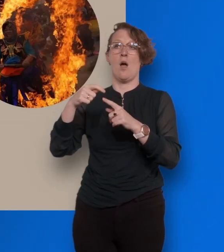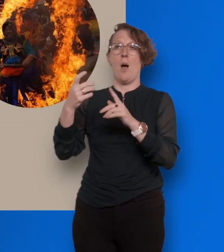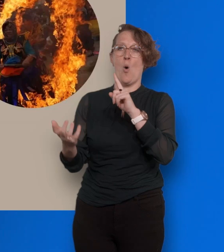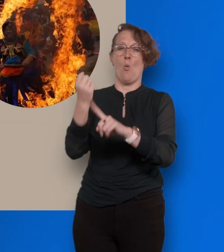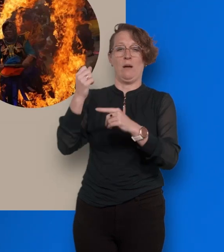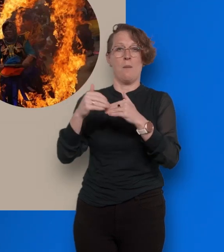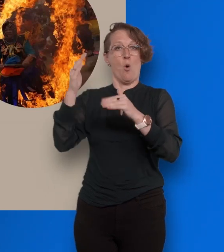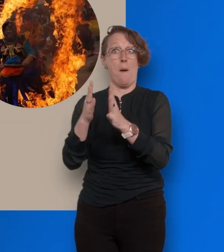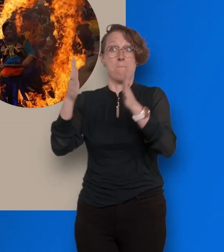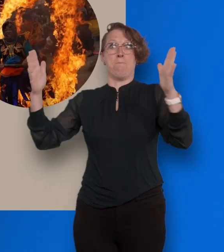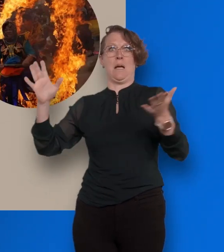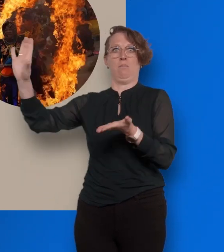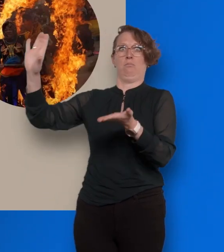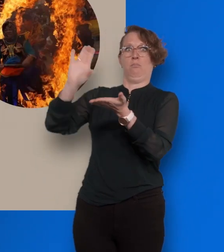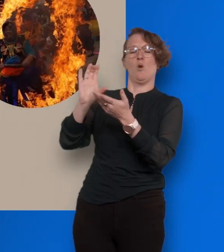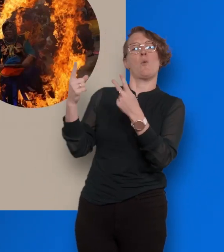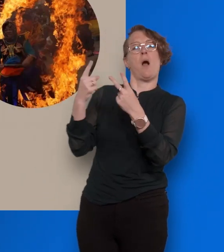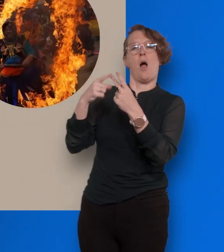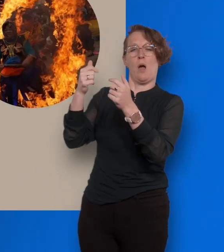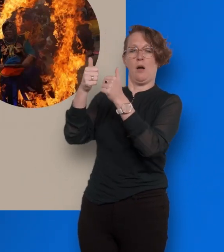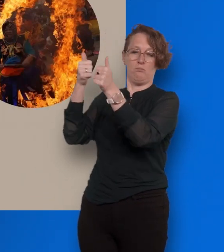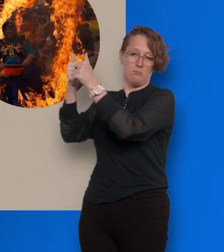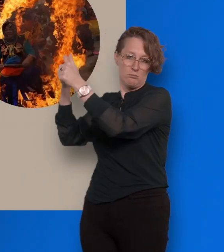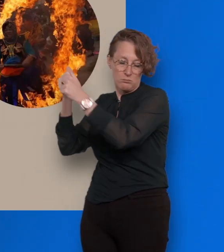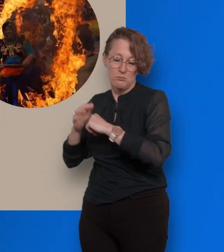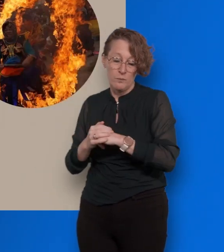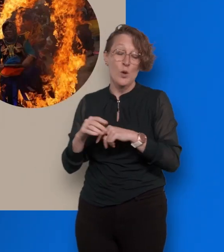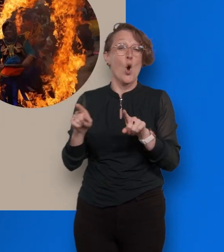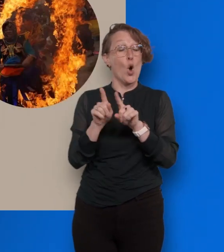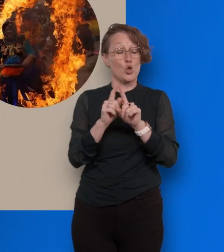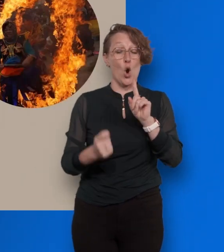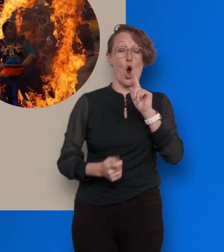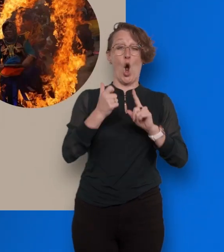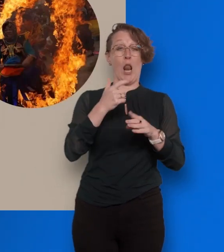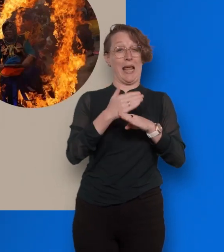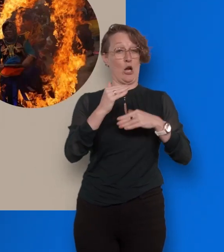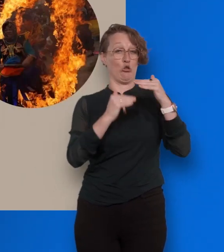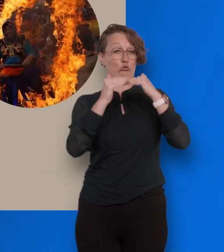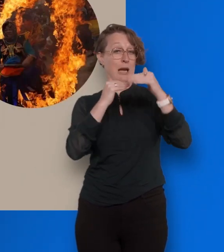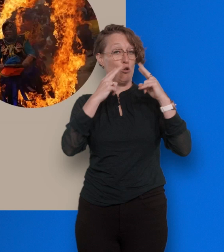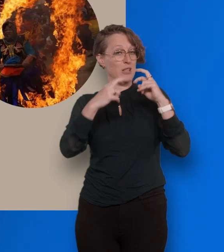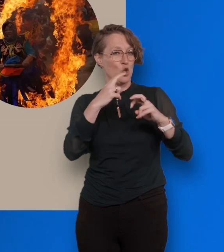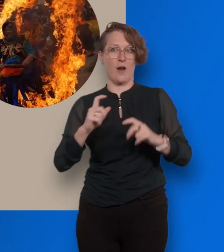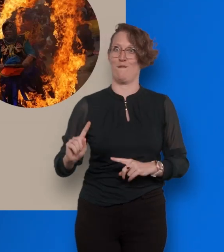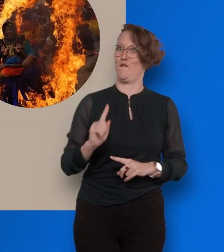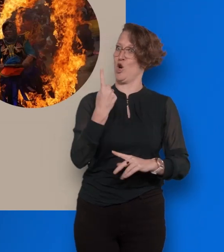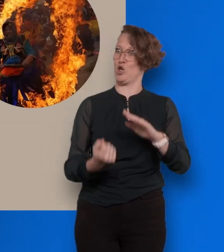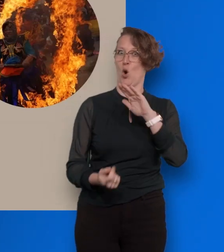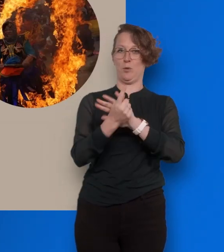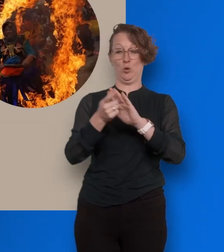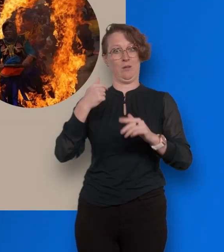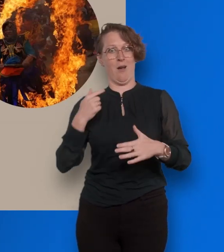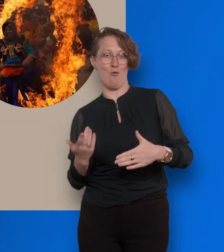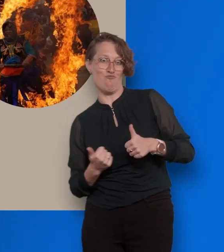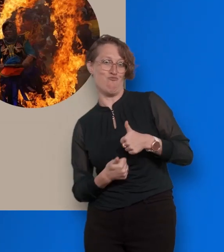scale funding from other people. It also helps many early career researchers to get the first chance to be a